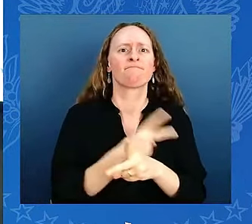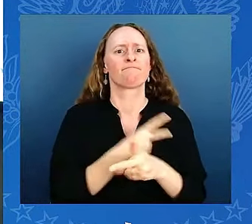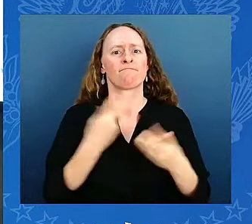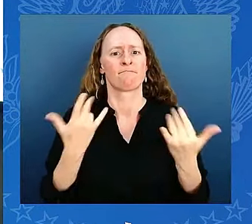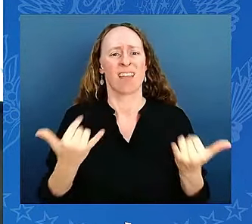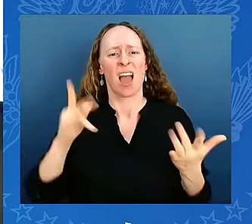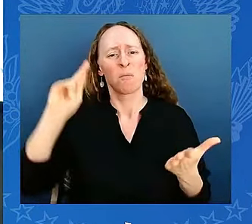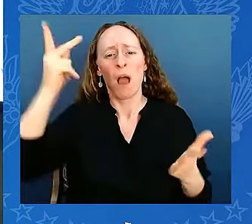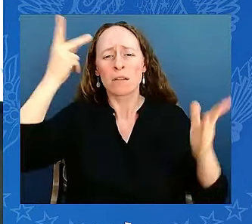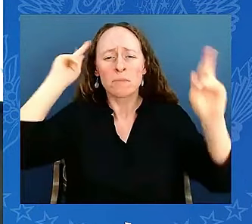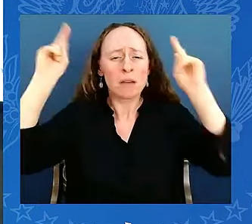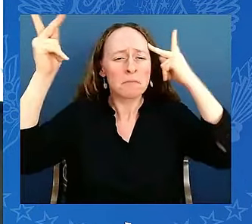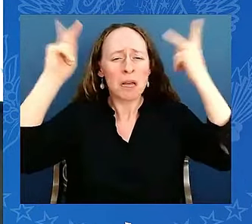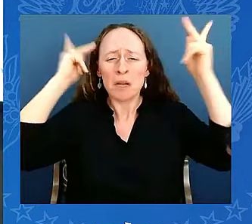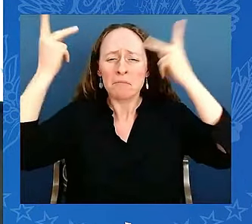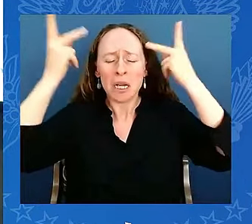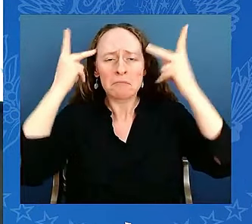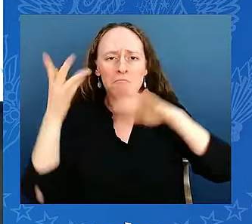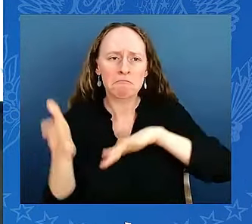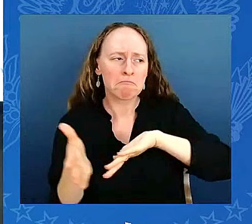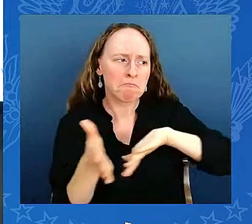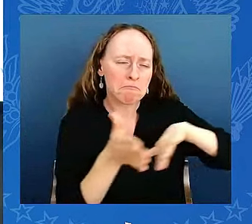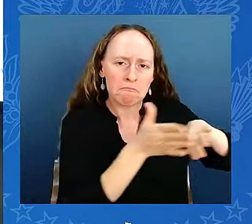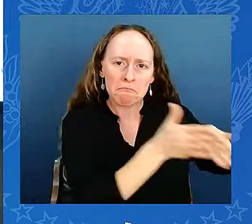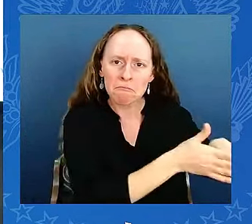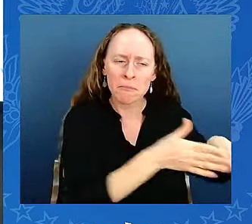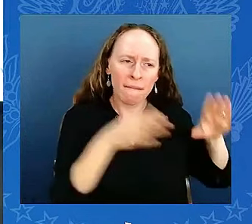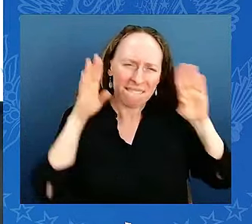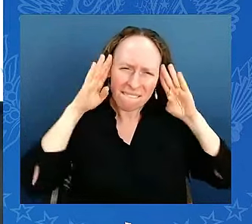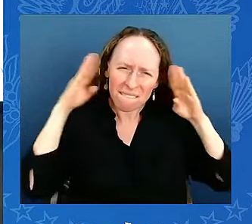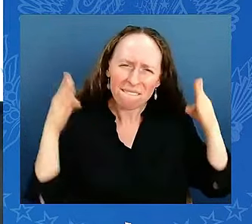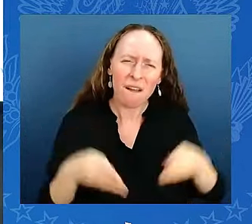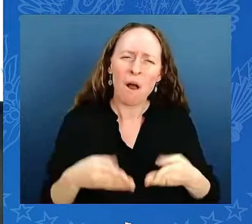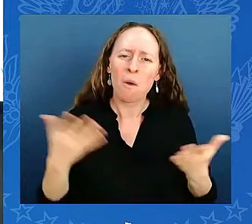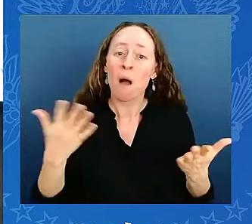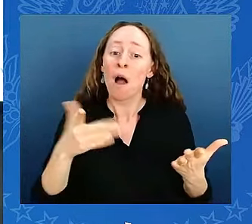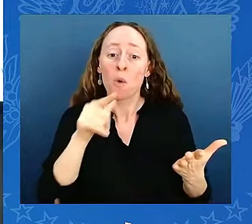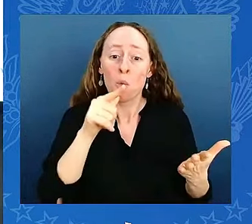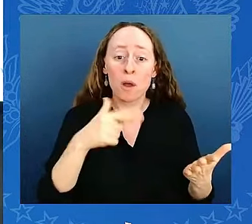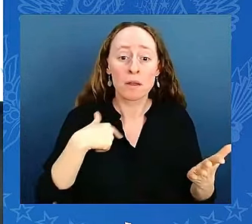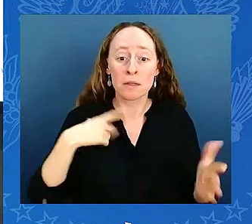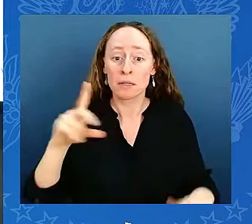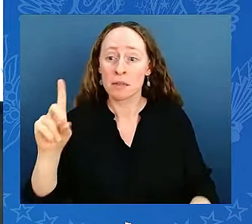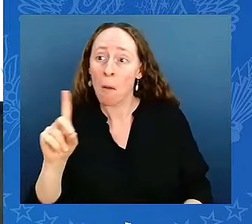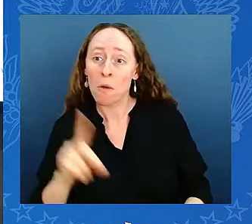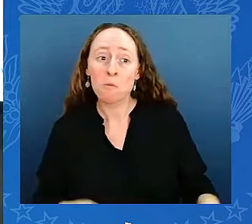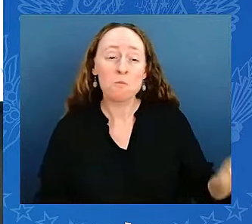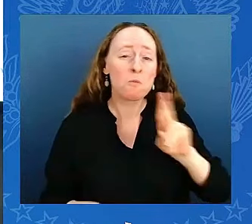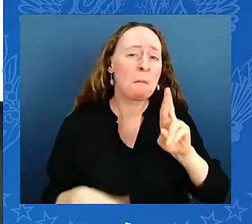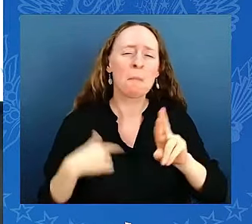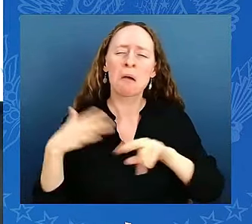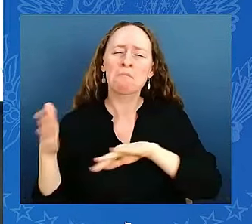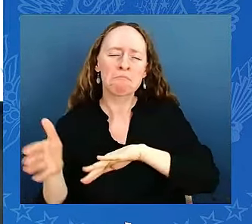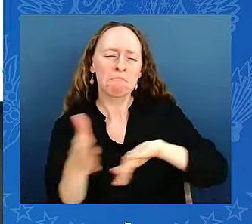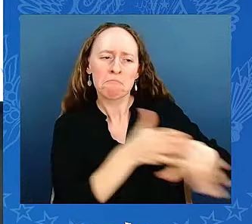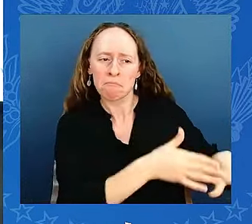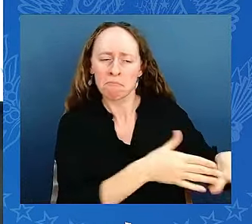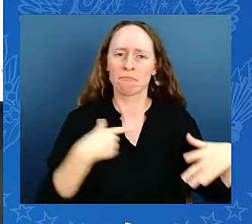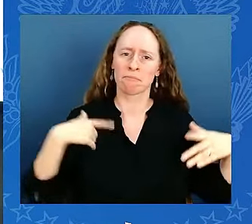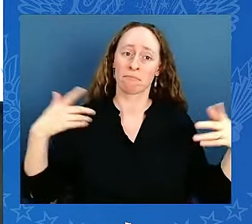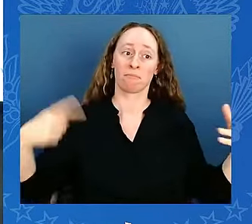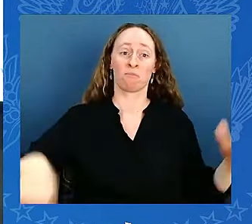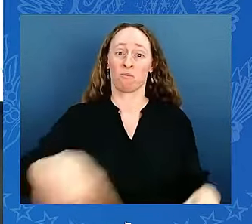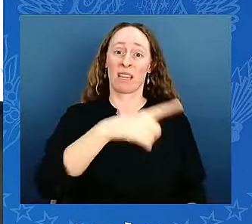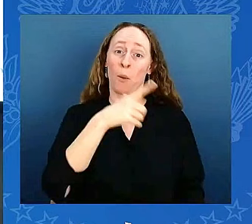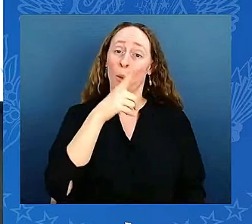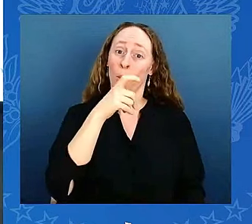have here. There are no Democrats or Republicans, only Americans. And our job is to help as many people as we can, as quickly